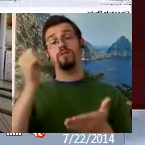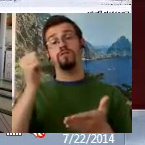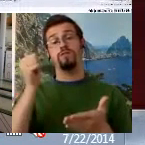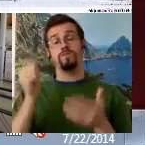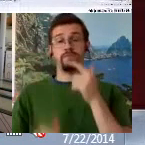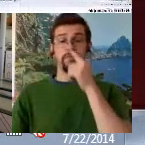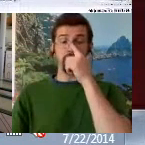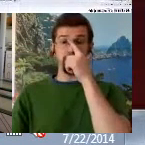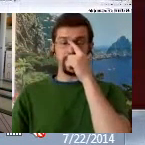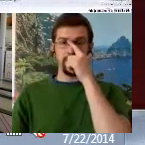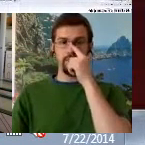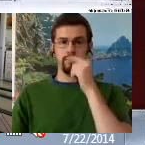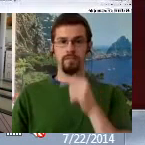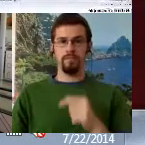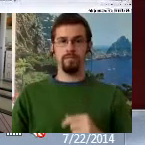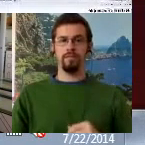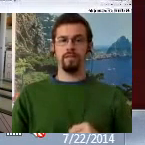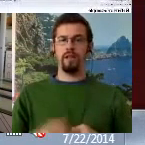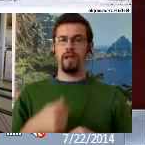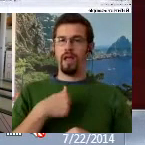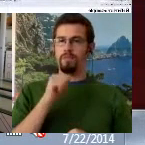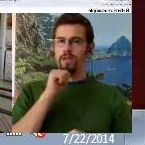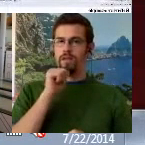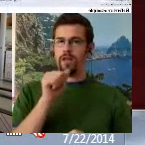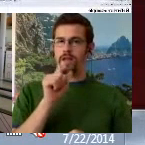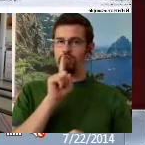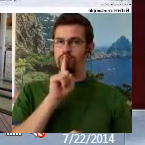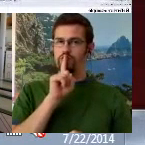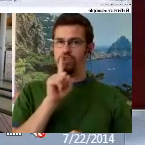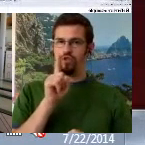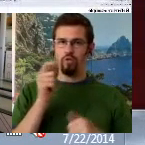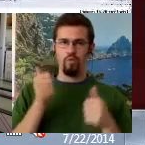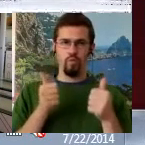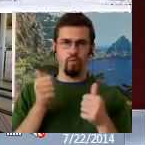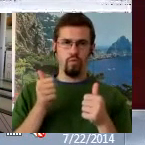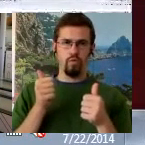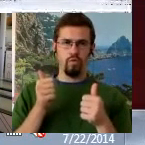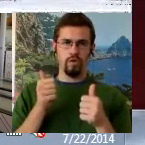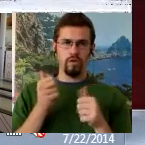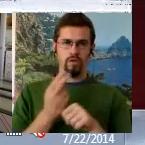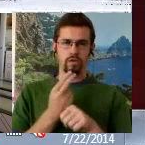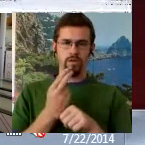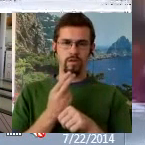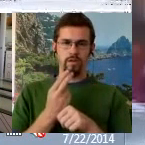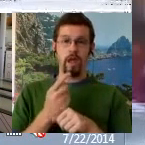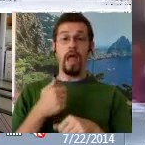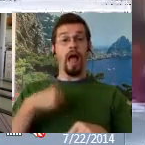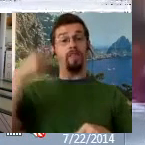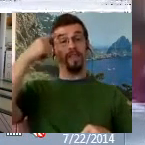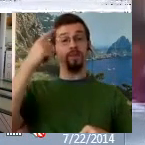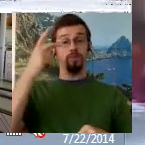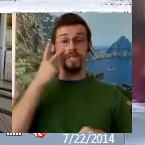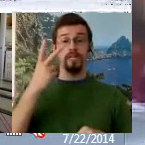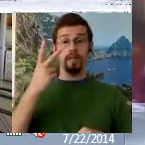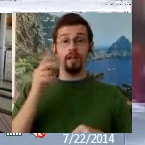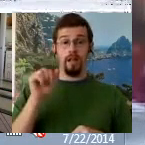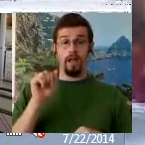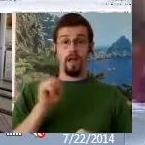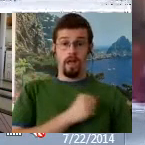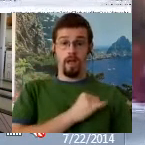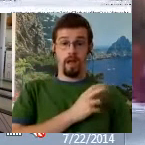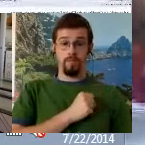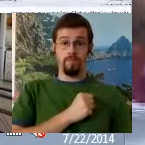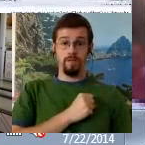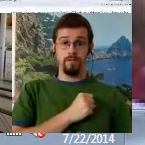Let's see, I'm not sure what browser I'm using right now. Let's see. I think we're seeing Adam. I am not sure, but I believe so.